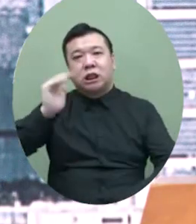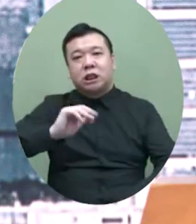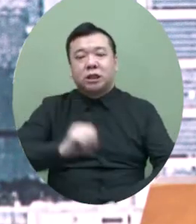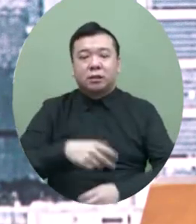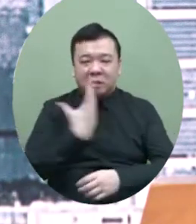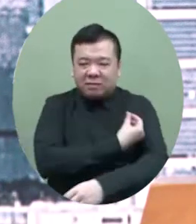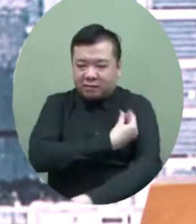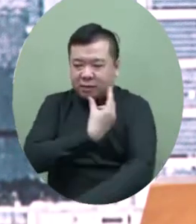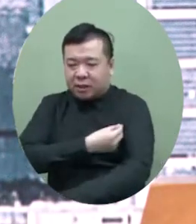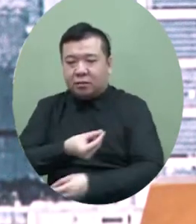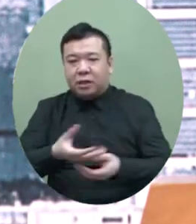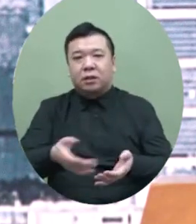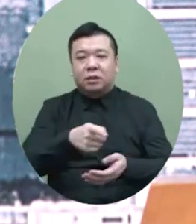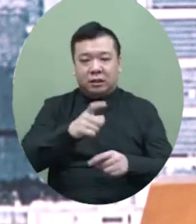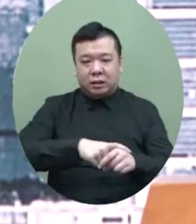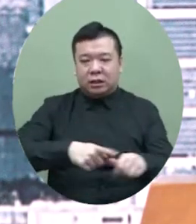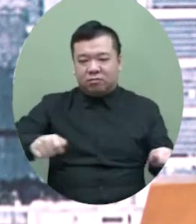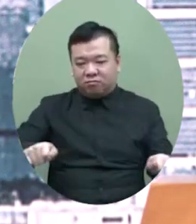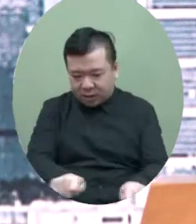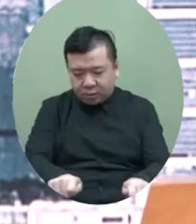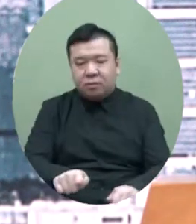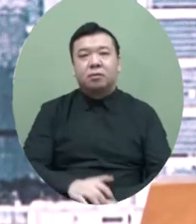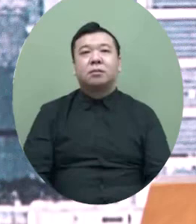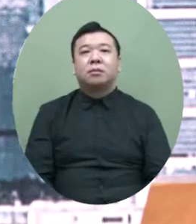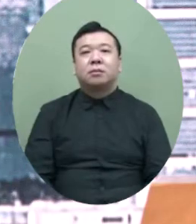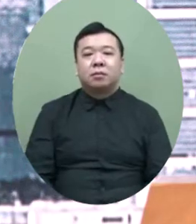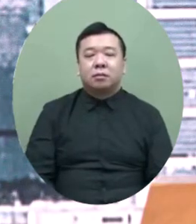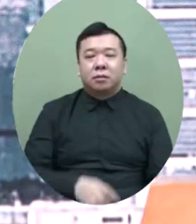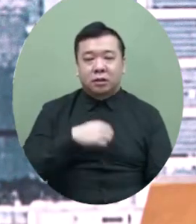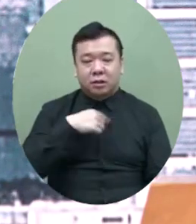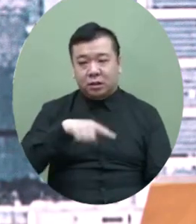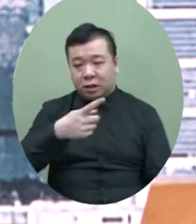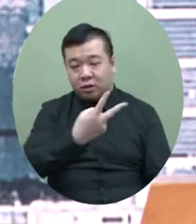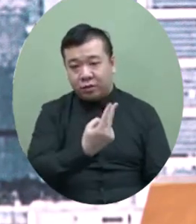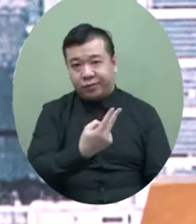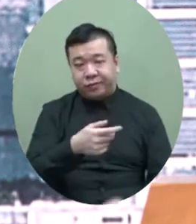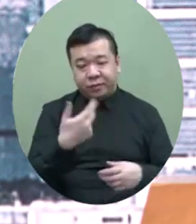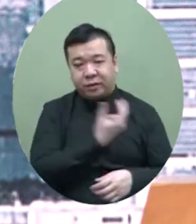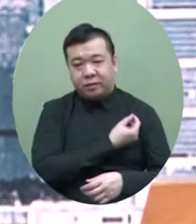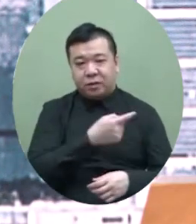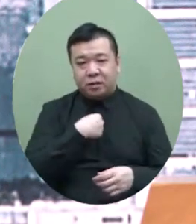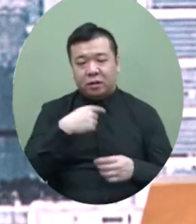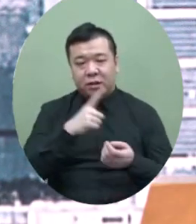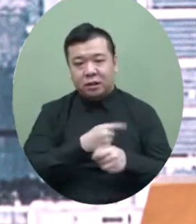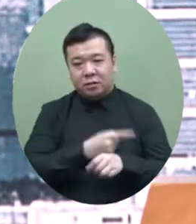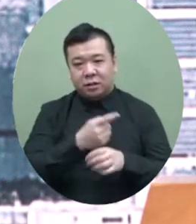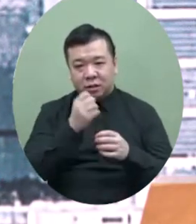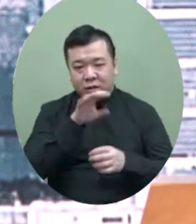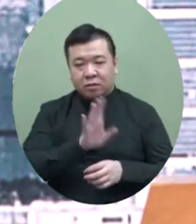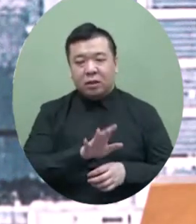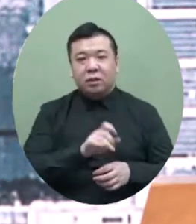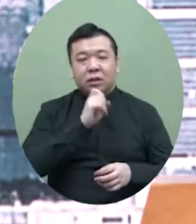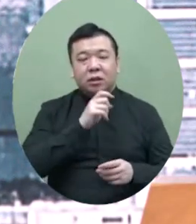between. Now, about the other 2 vaccines, let's put aside AstraZeneca, because that vaccine has